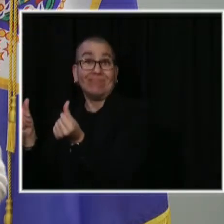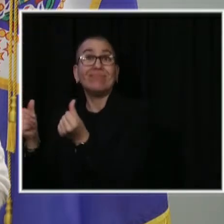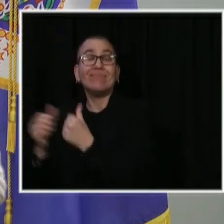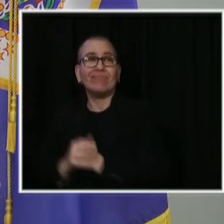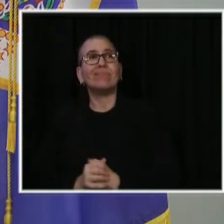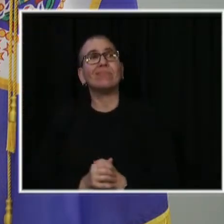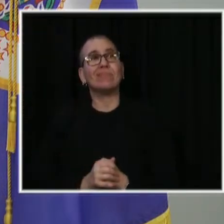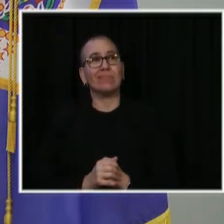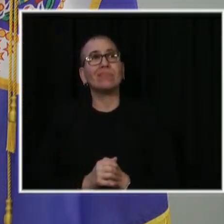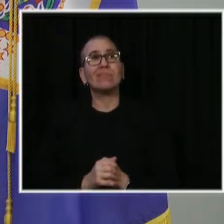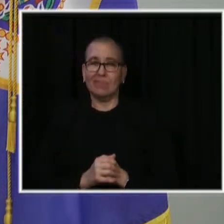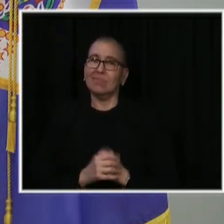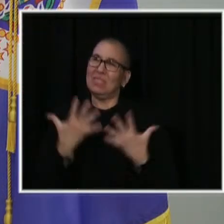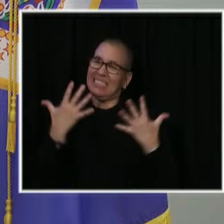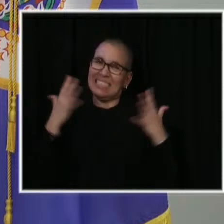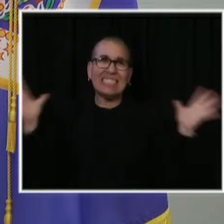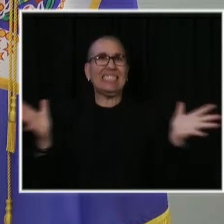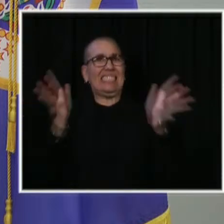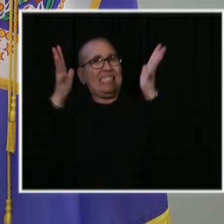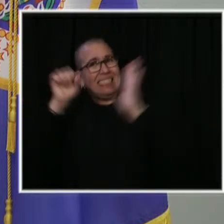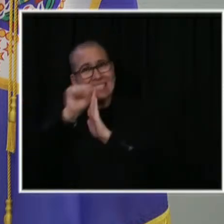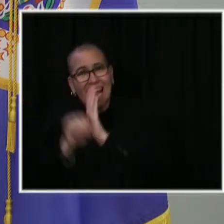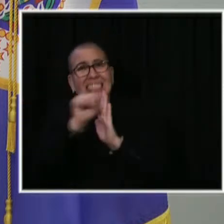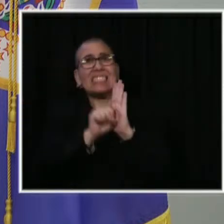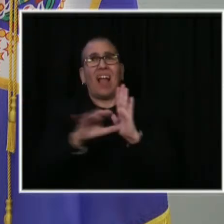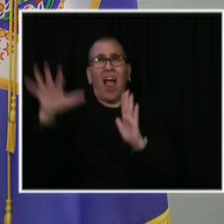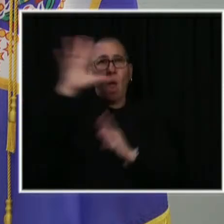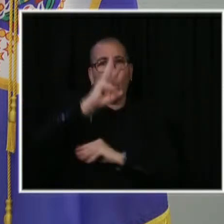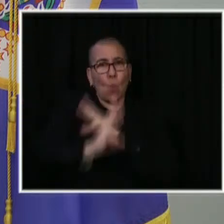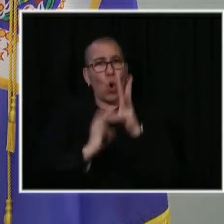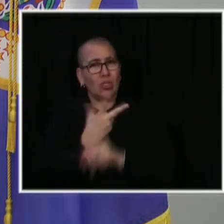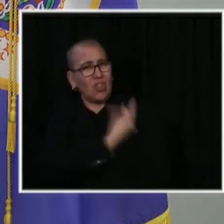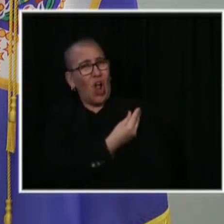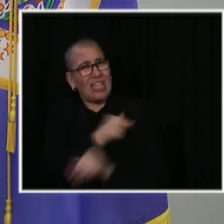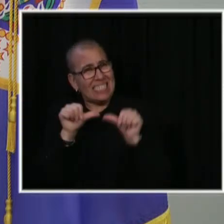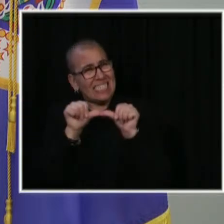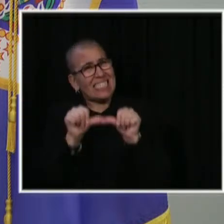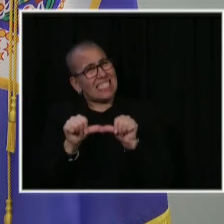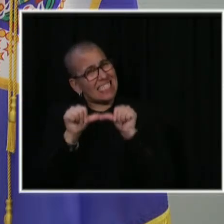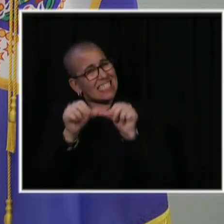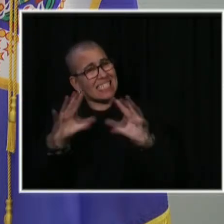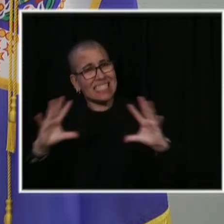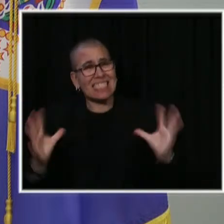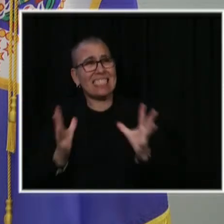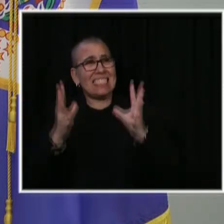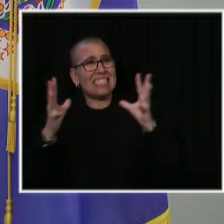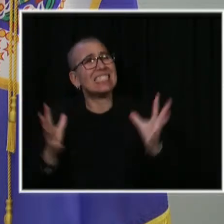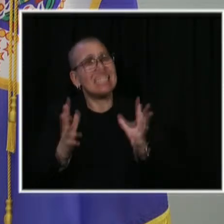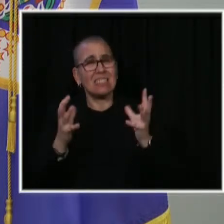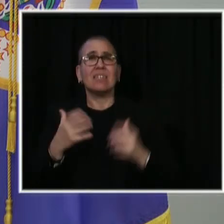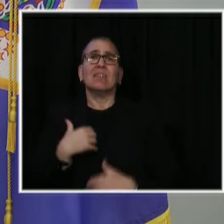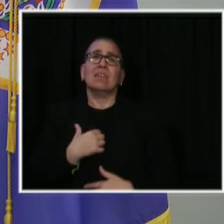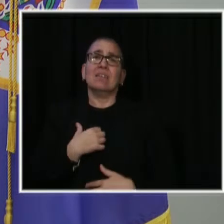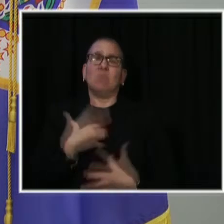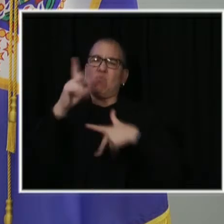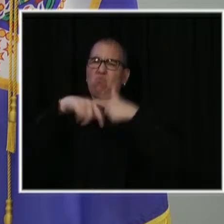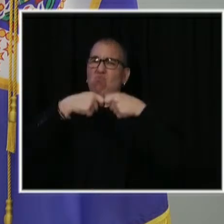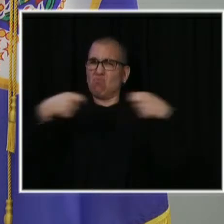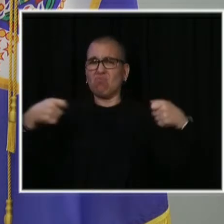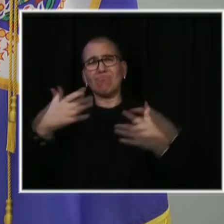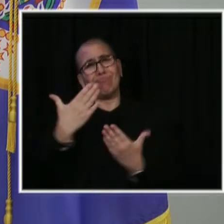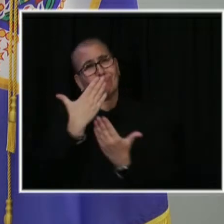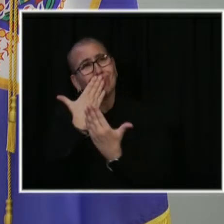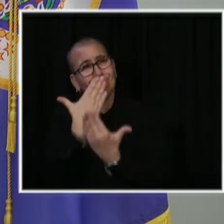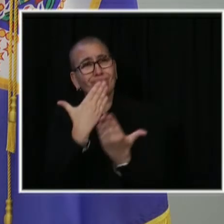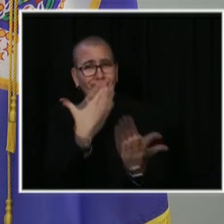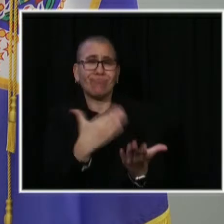around the world remains a critical job. And in closing, I just want to thank also the doctors, the